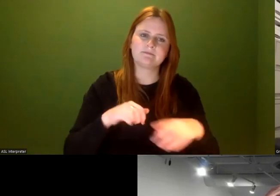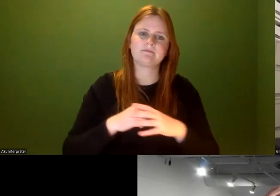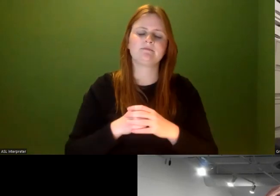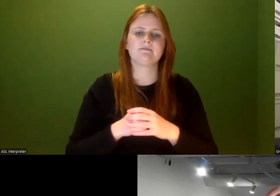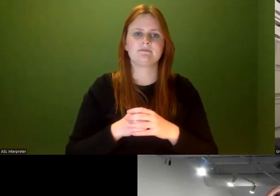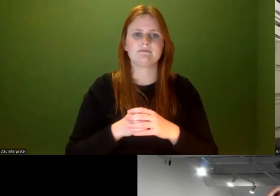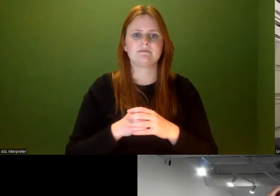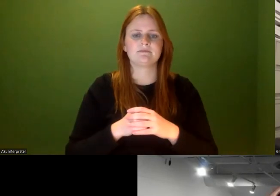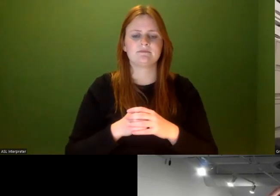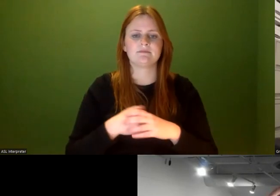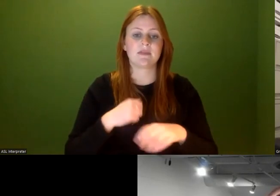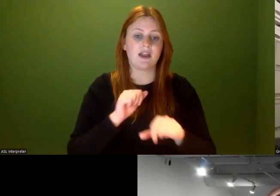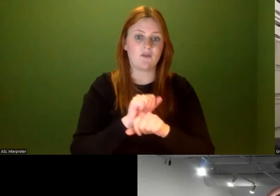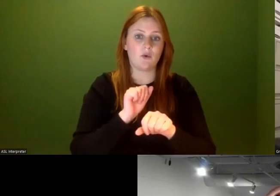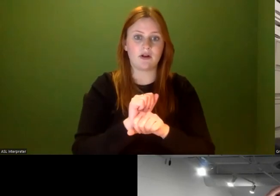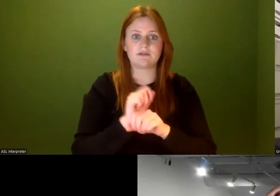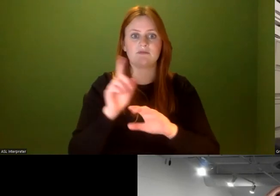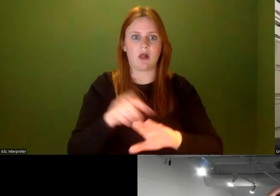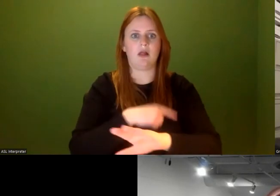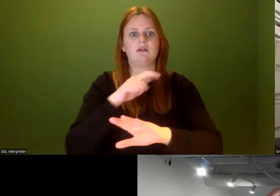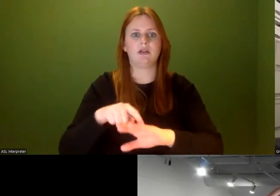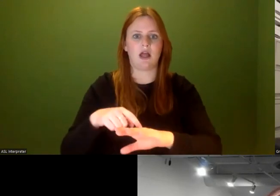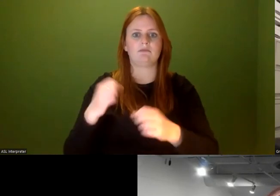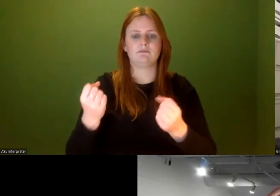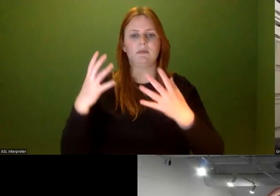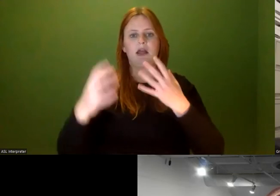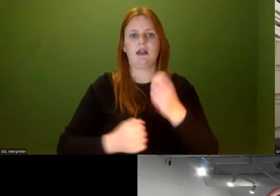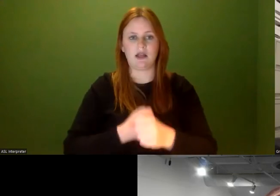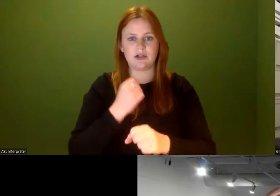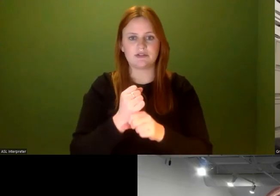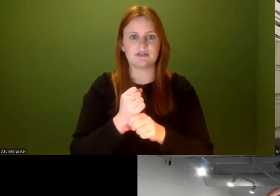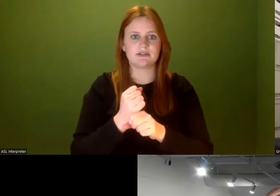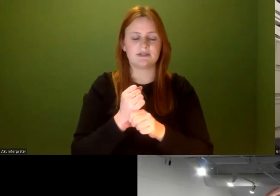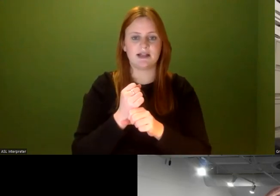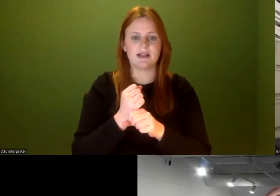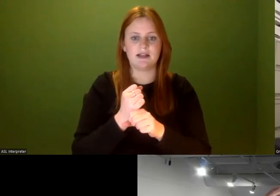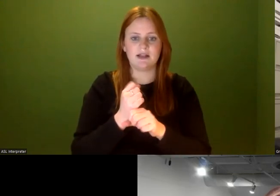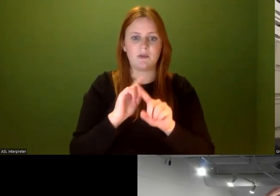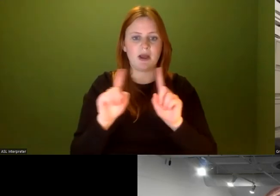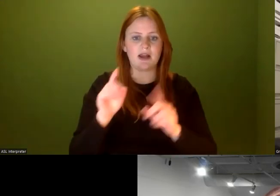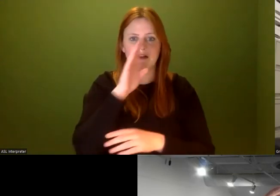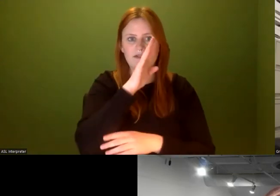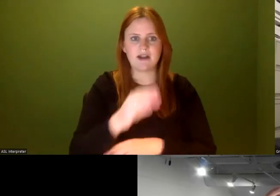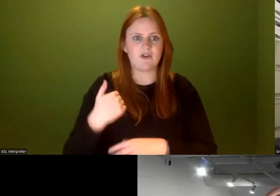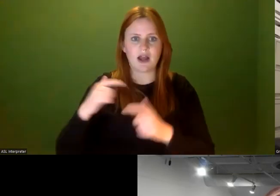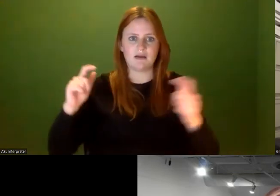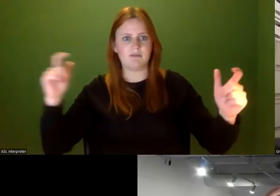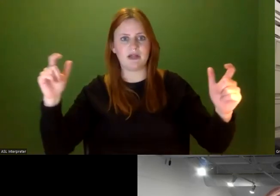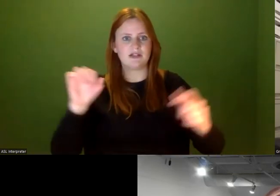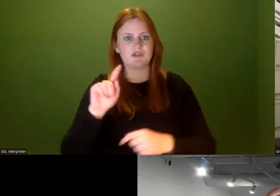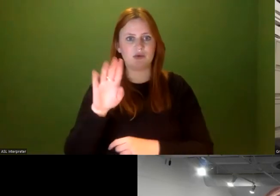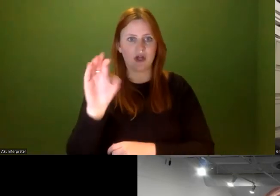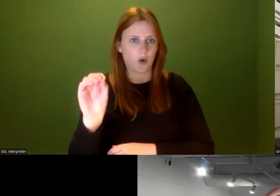worked large for some time, many, many years, actually, and I've never had a large studio.